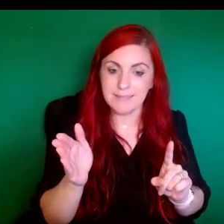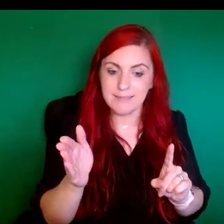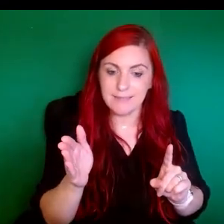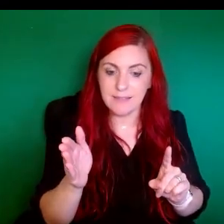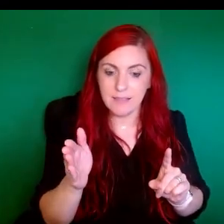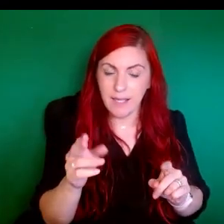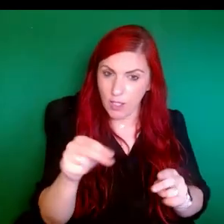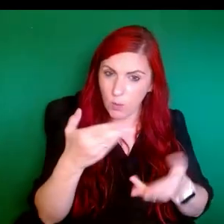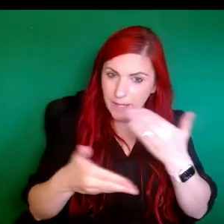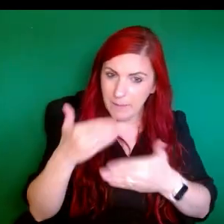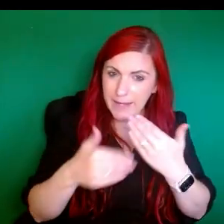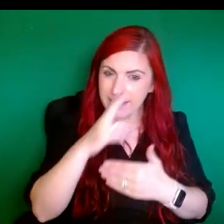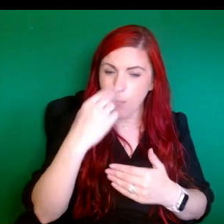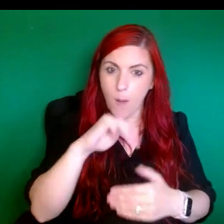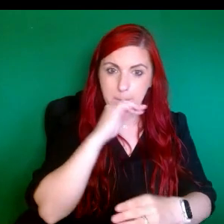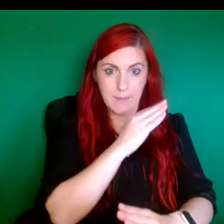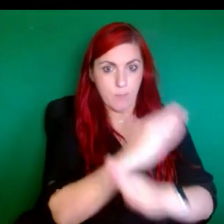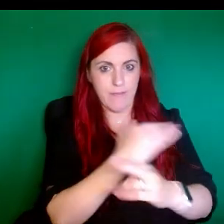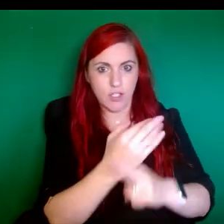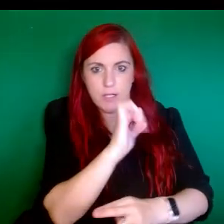service? Sure. Well,